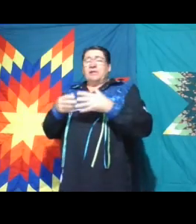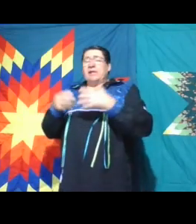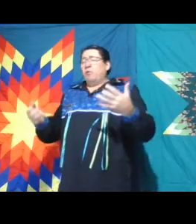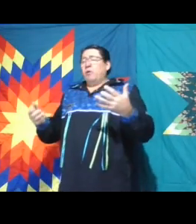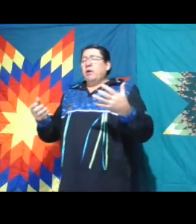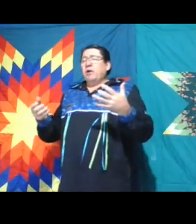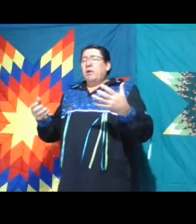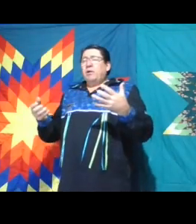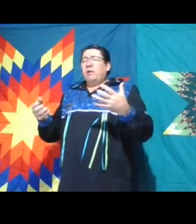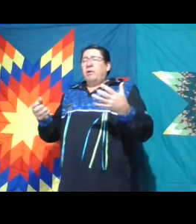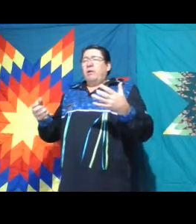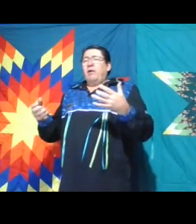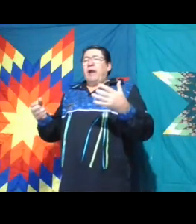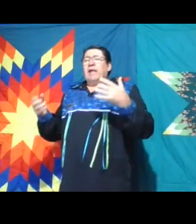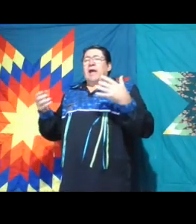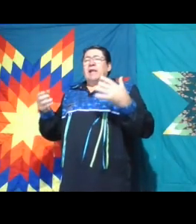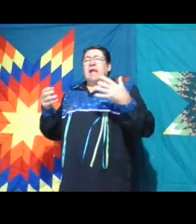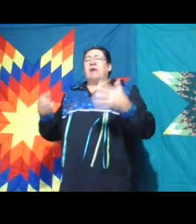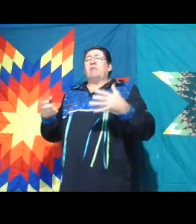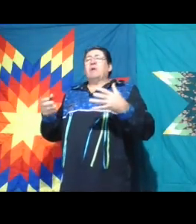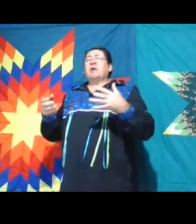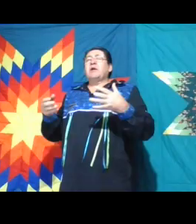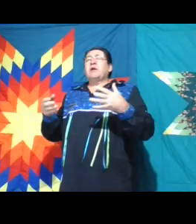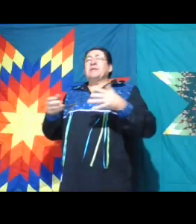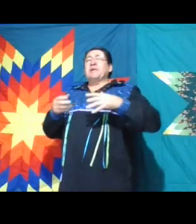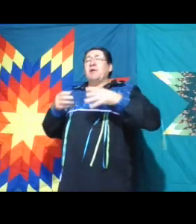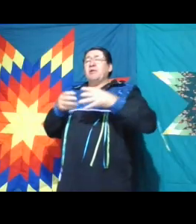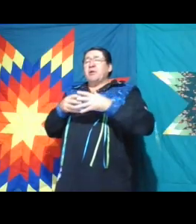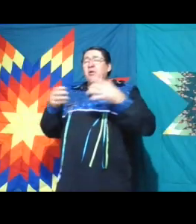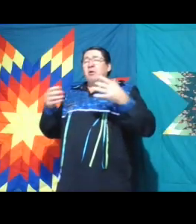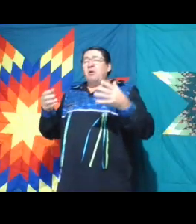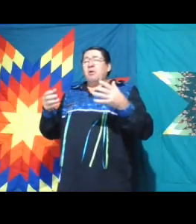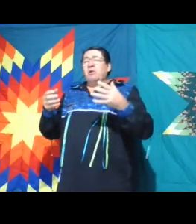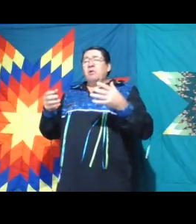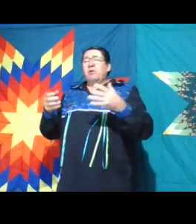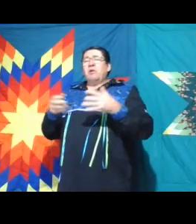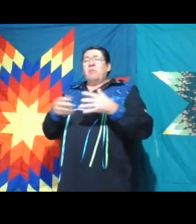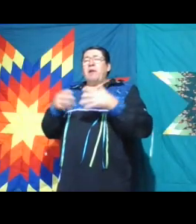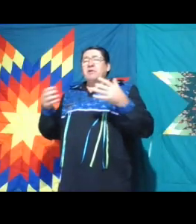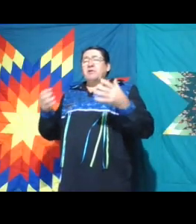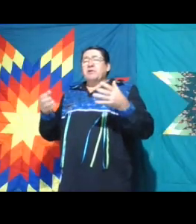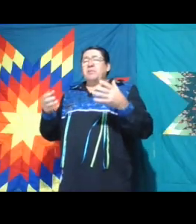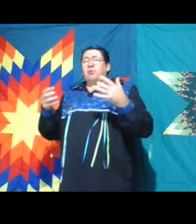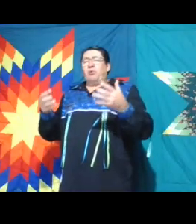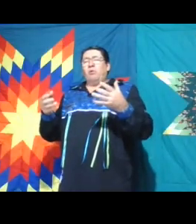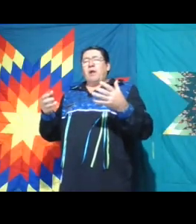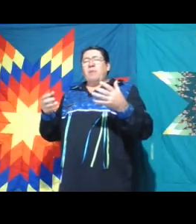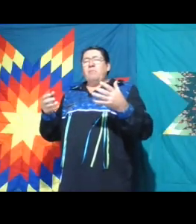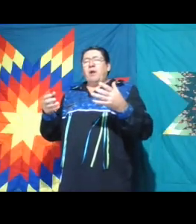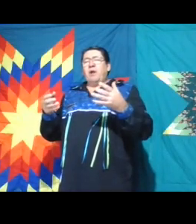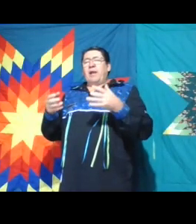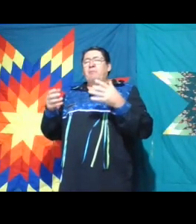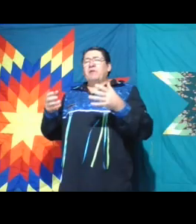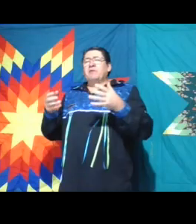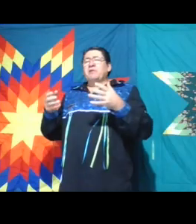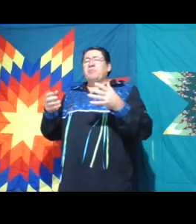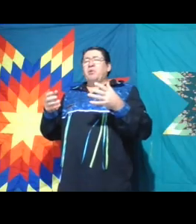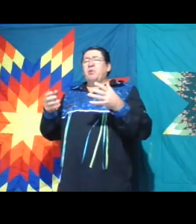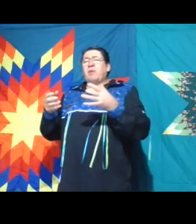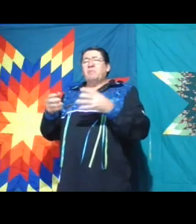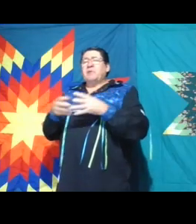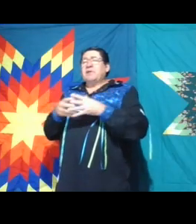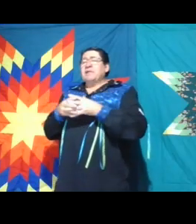Indigenous network, and that network could start your mentorship program. And that